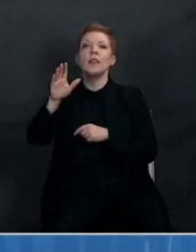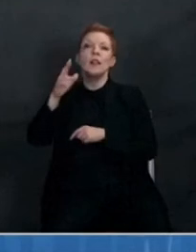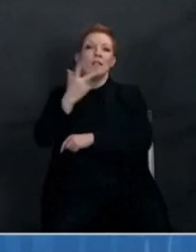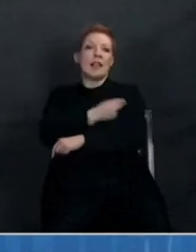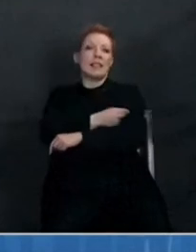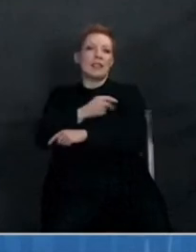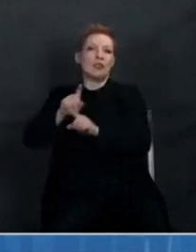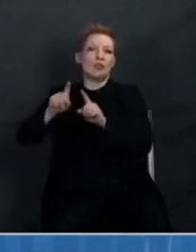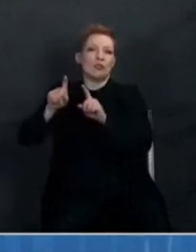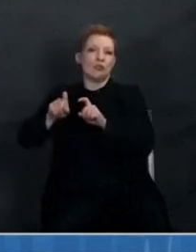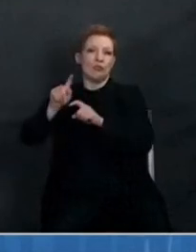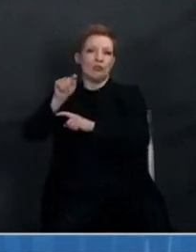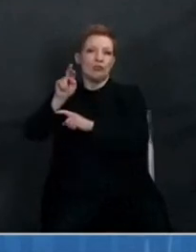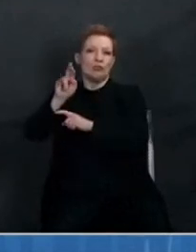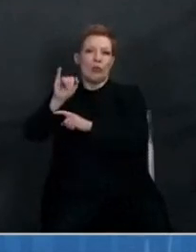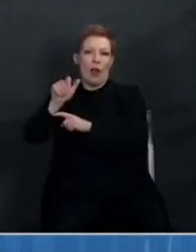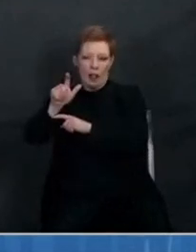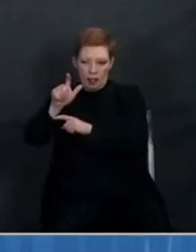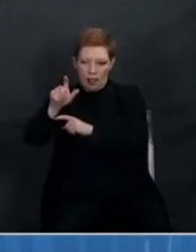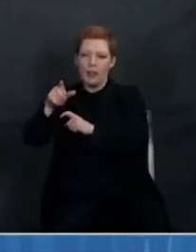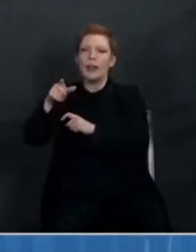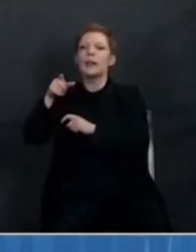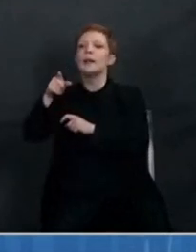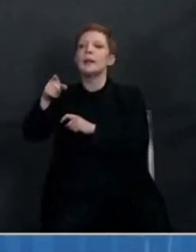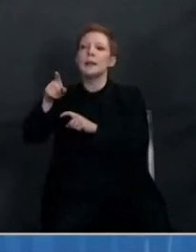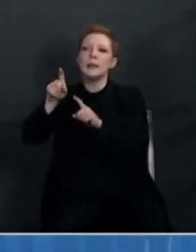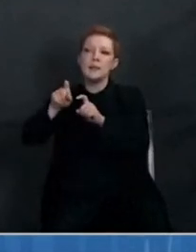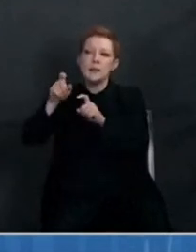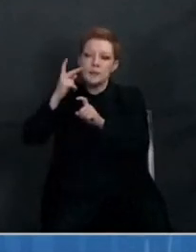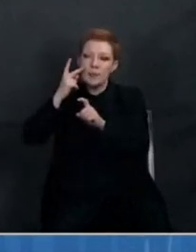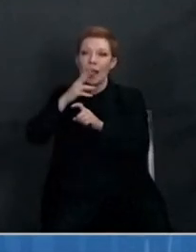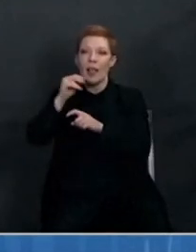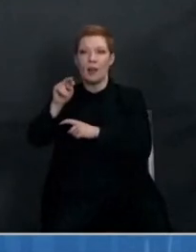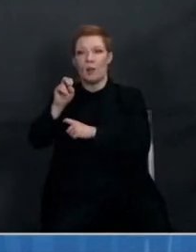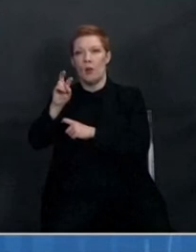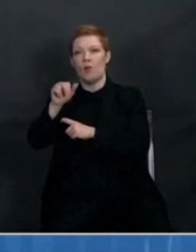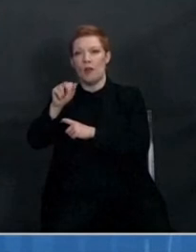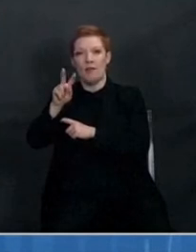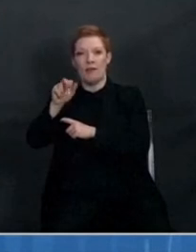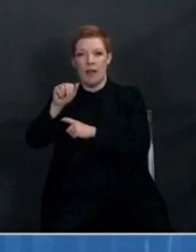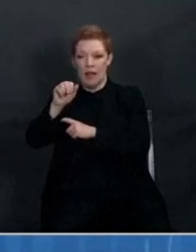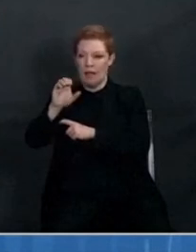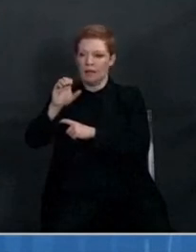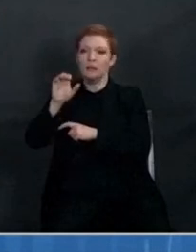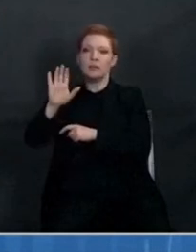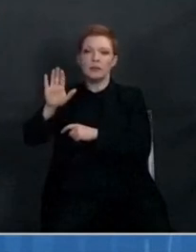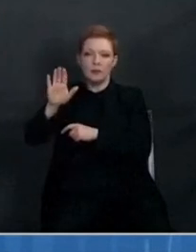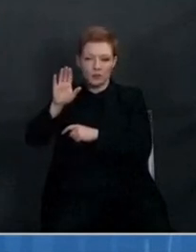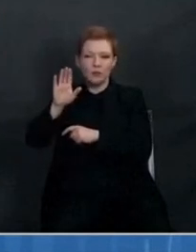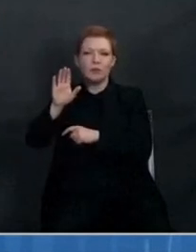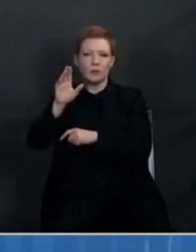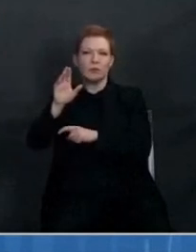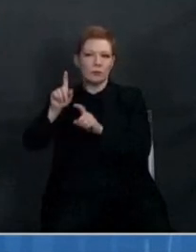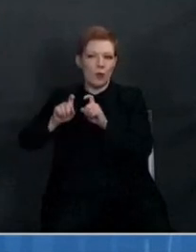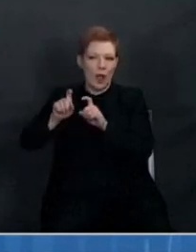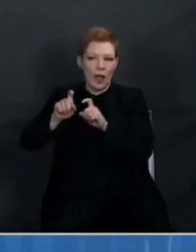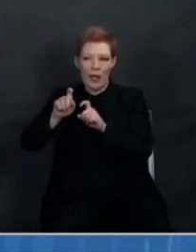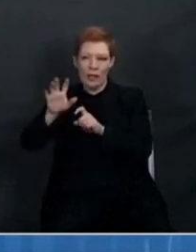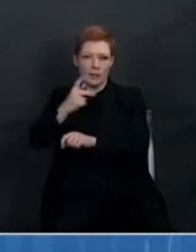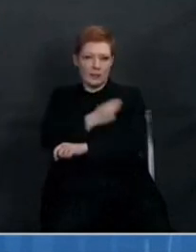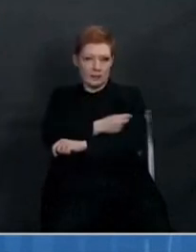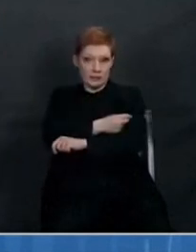as information from the Novavax trial, I think it's important for people to appreciate that we now have the 3